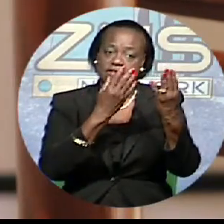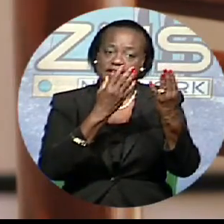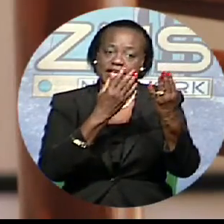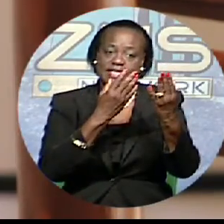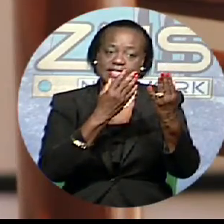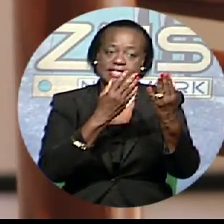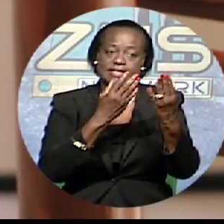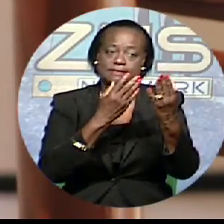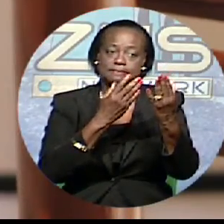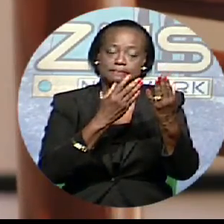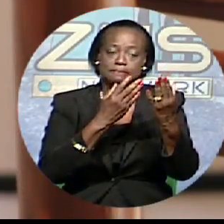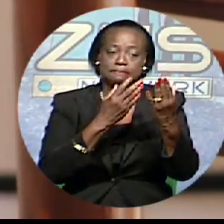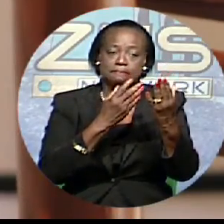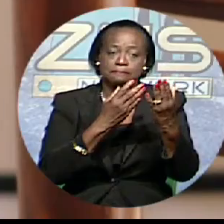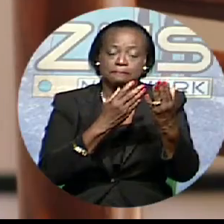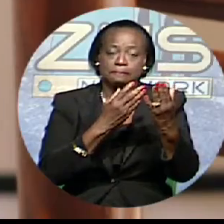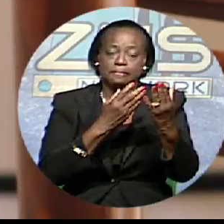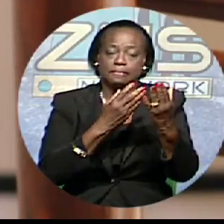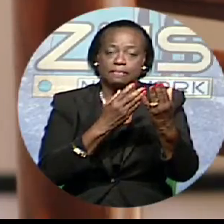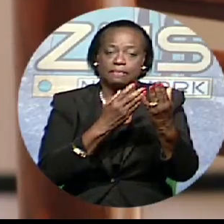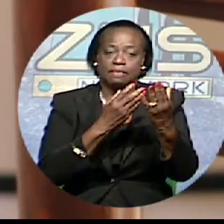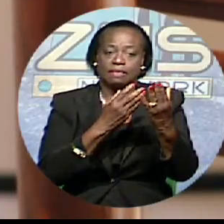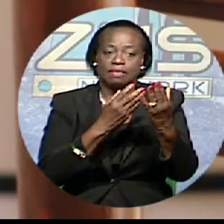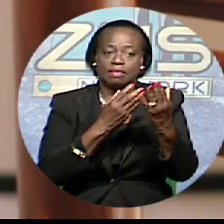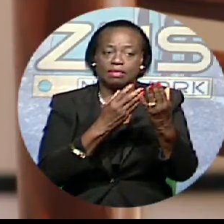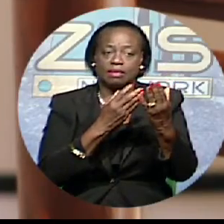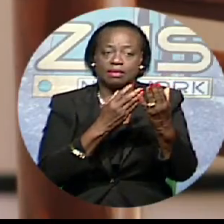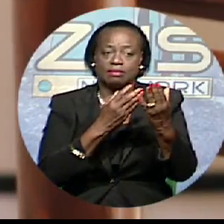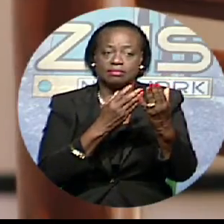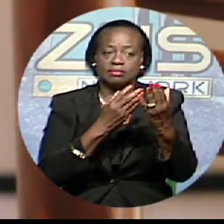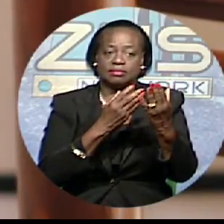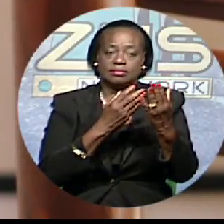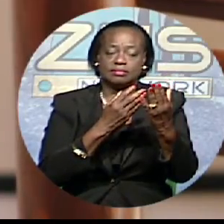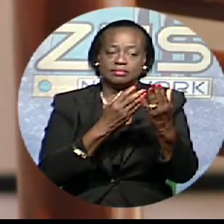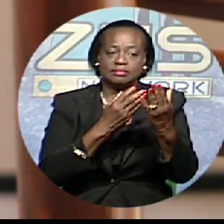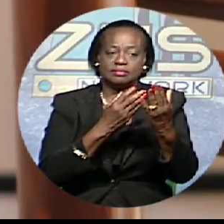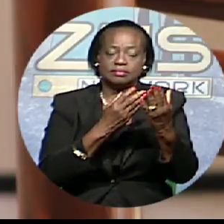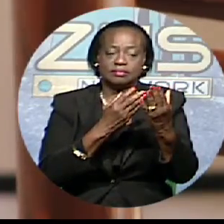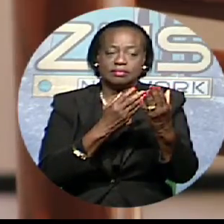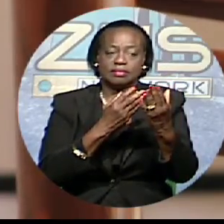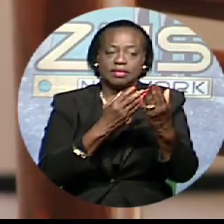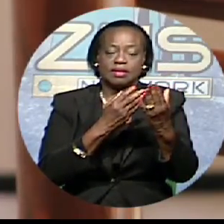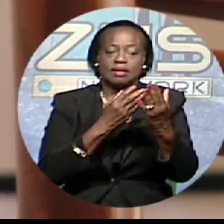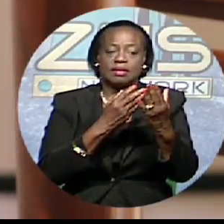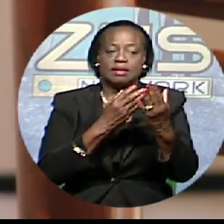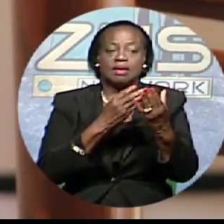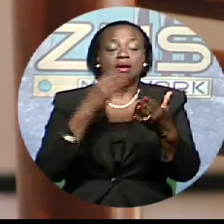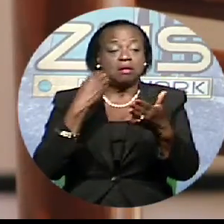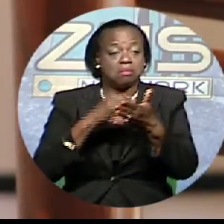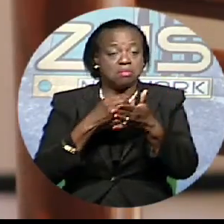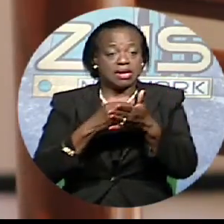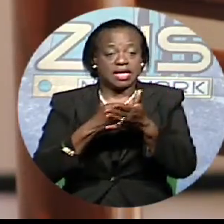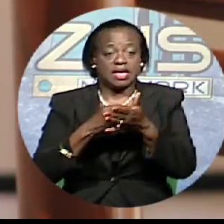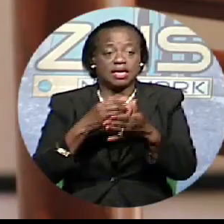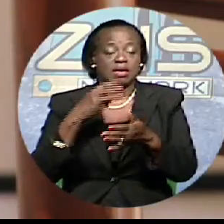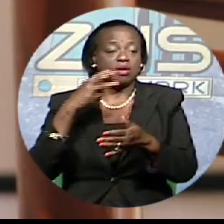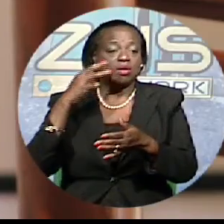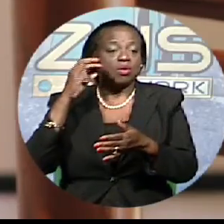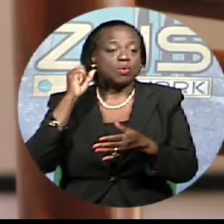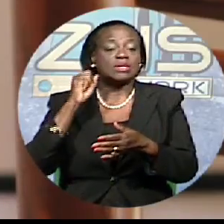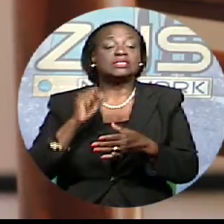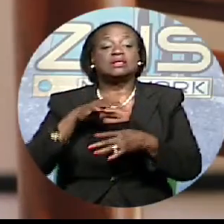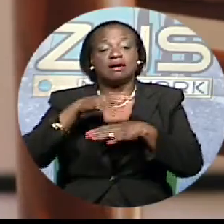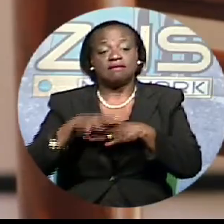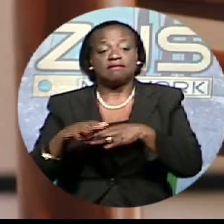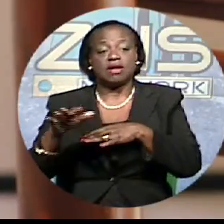a Saturday will pass and there wasn't a cookout. Well, they never used to be as big as they are today because money wasn't, flowing.